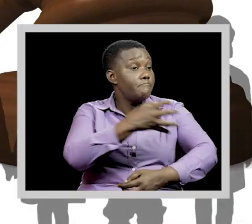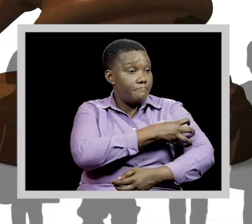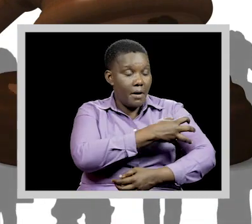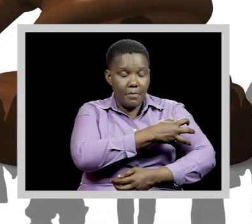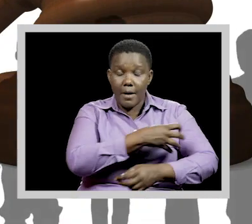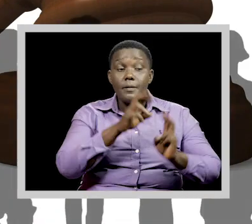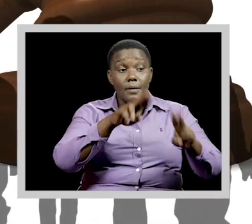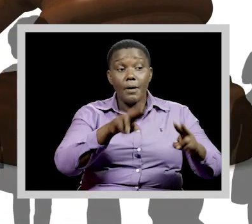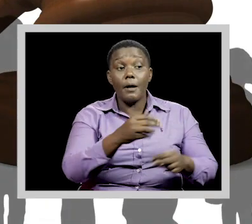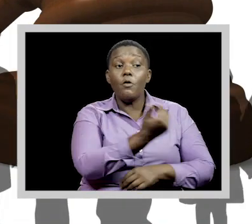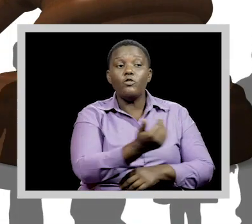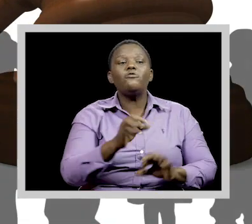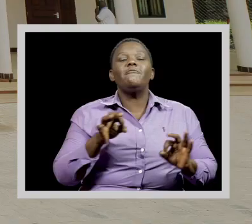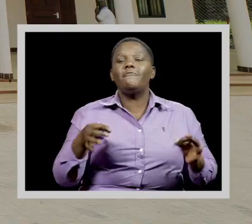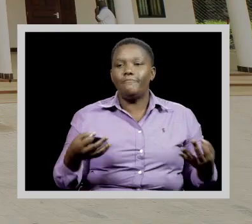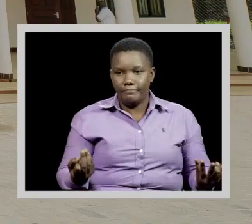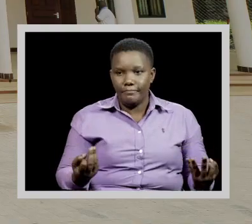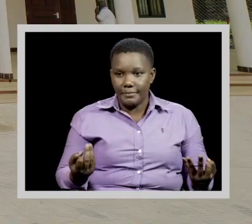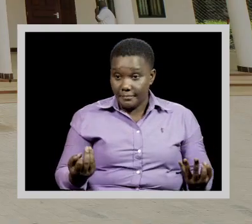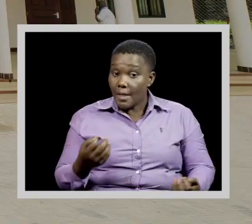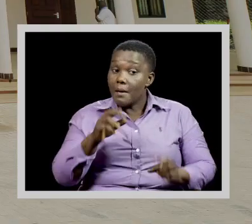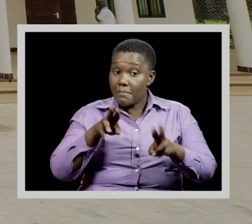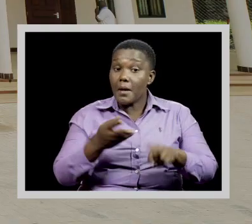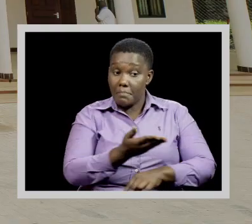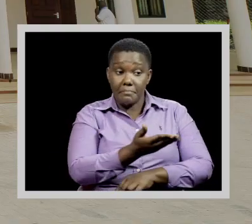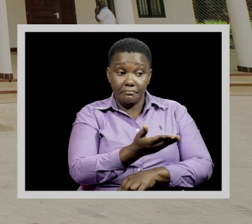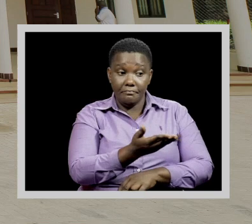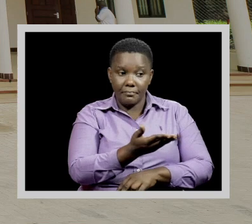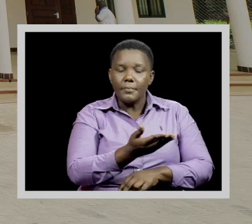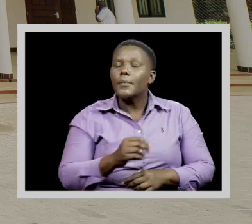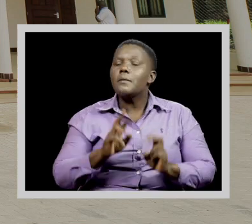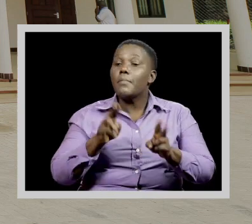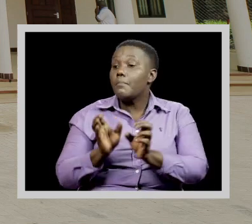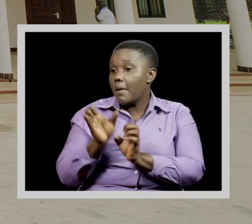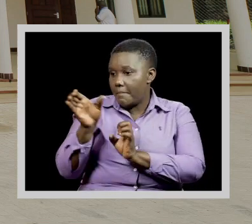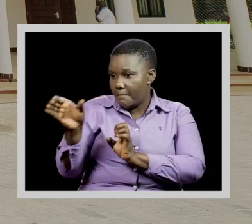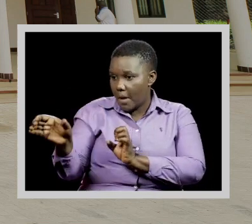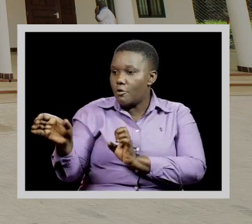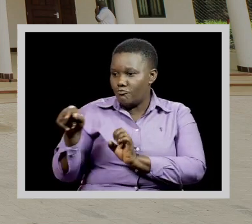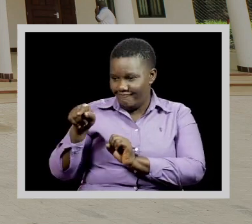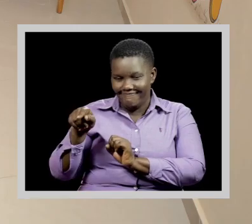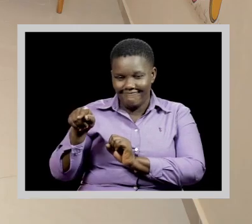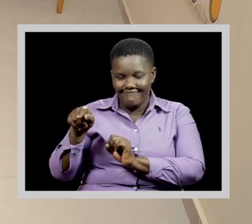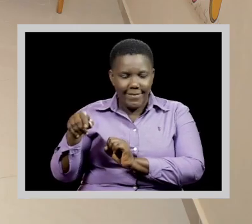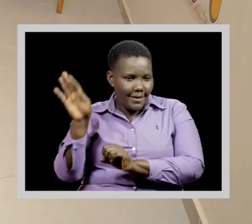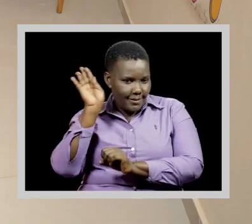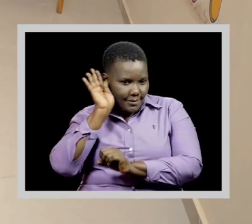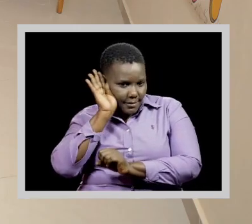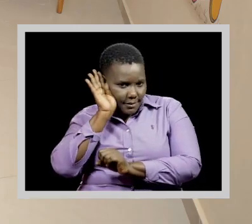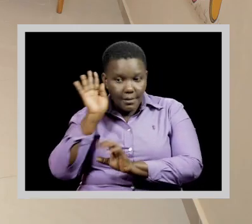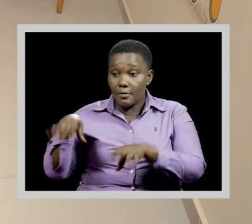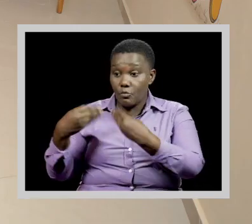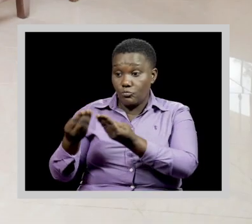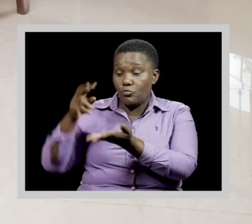Jurisdiction of the juvenile court. The juvenile court is a specialized court that hears